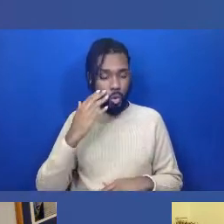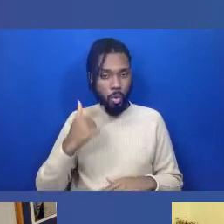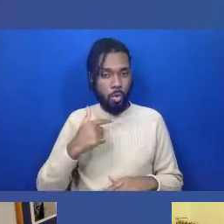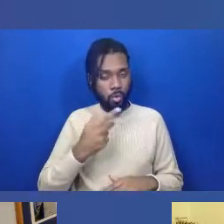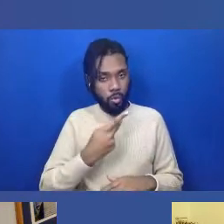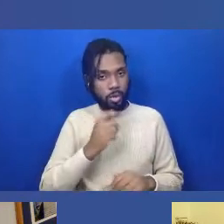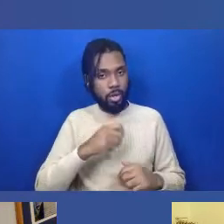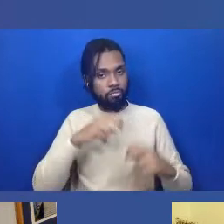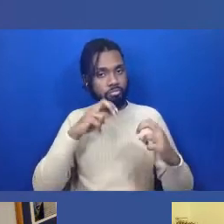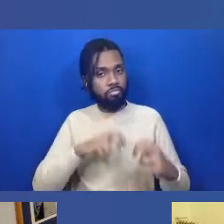Because there are